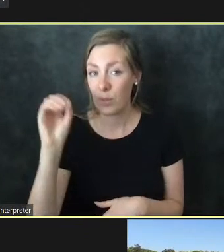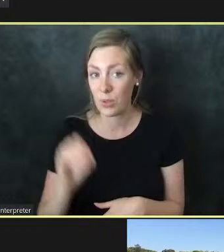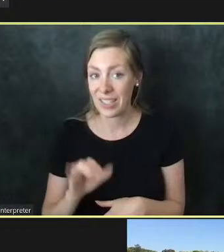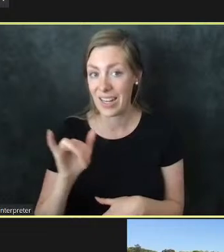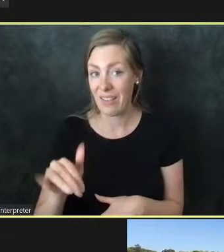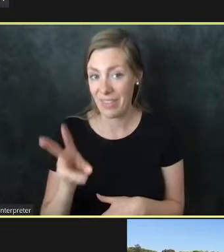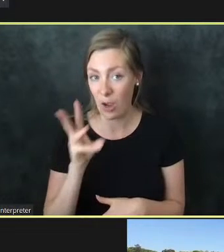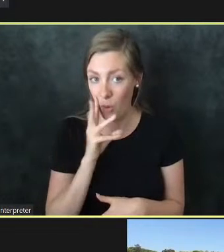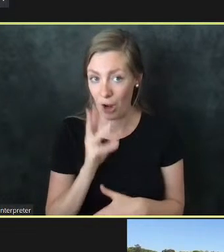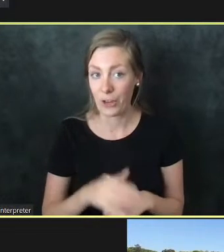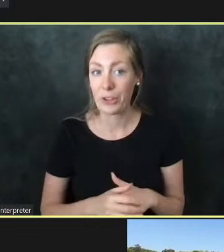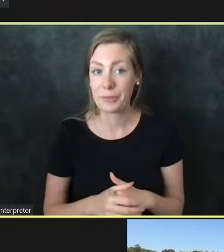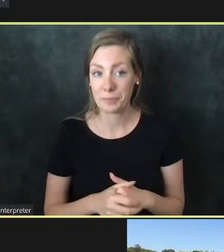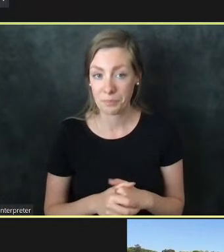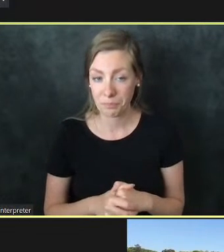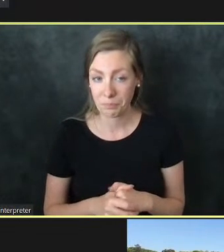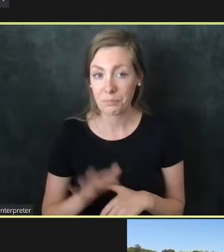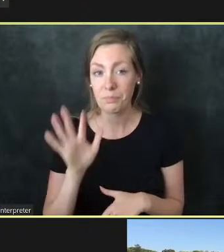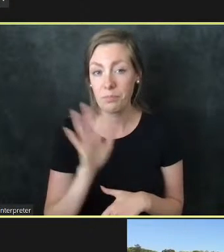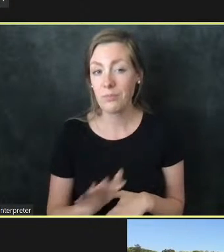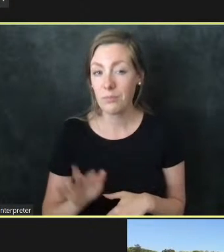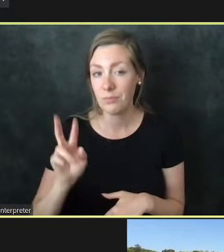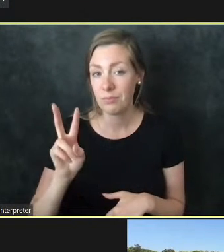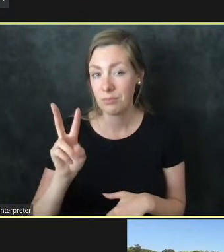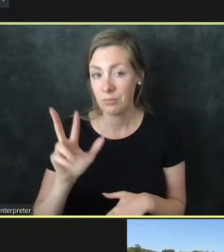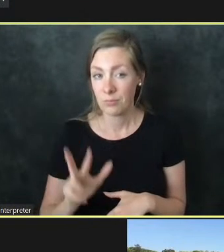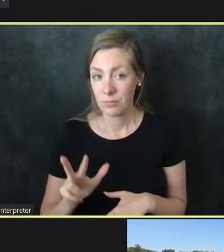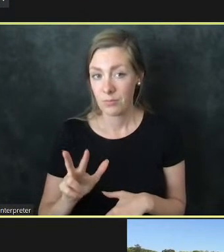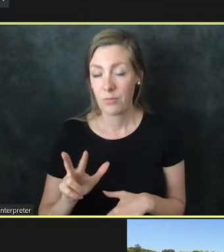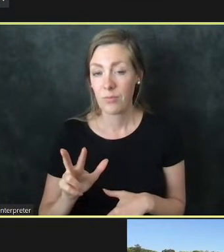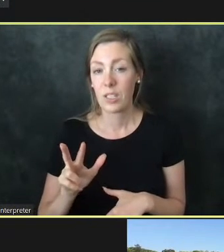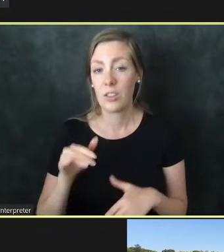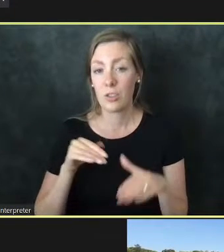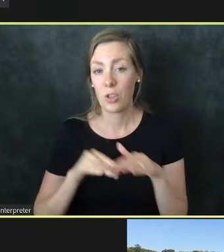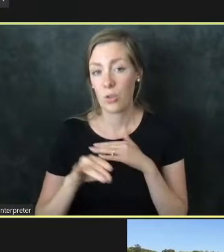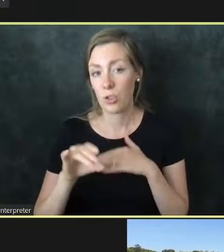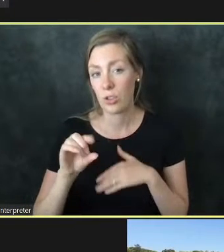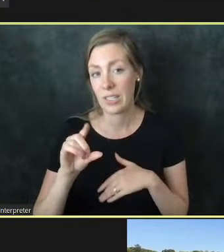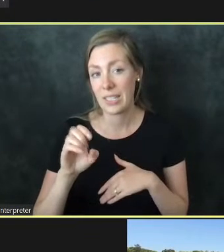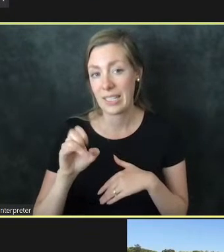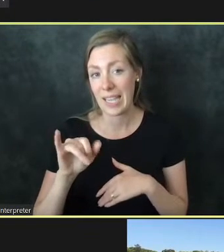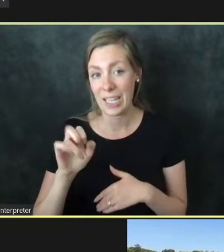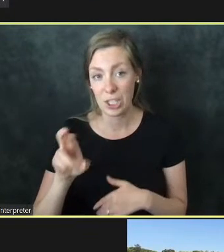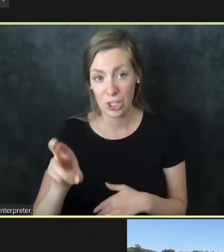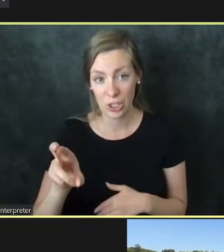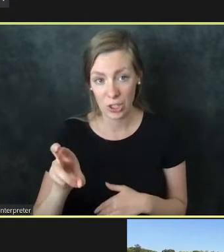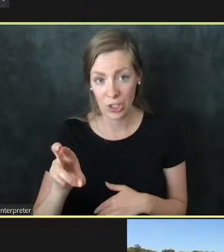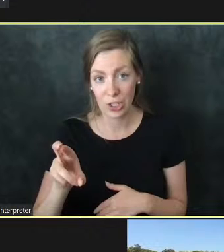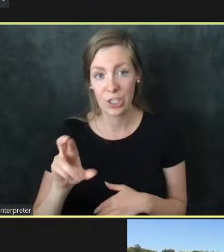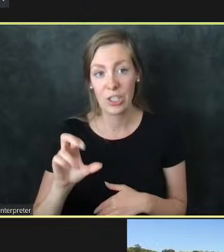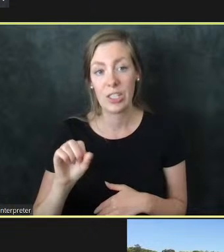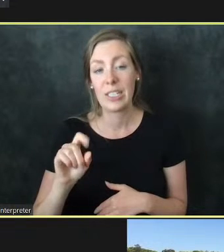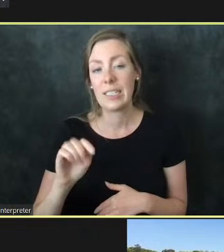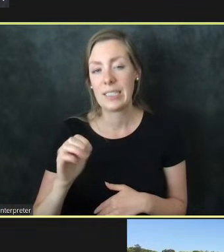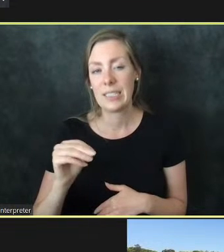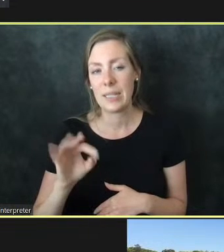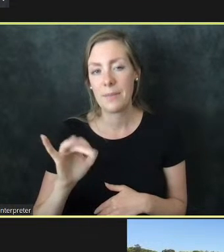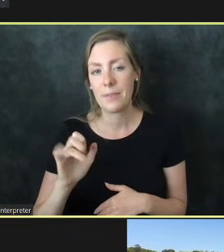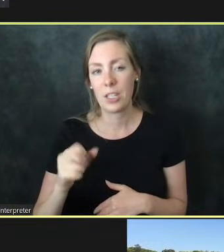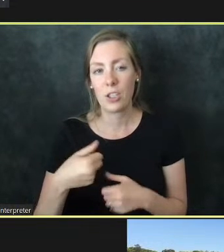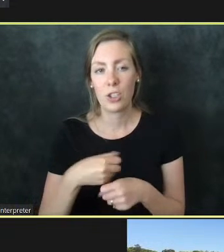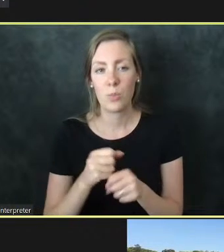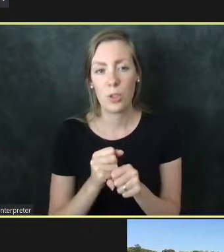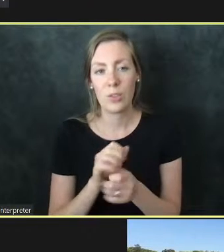water. So roughly 2/3 goes to the geysers Dos tercios del agua que va a los to ranchos produce clean green